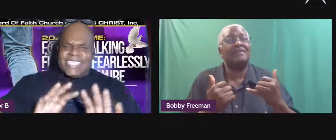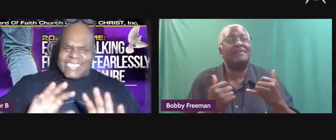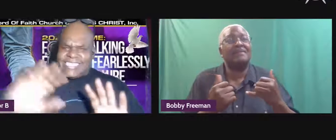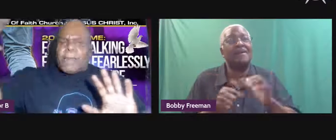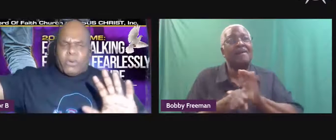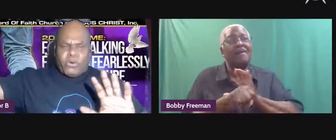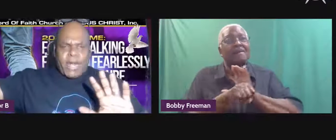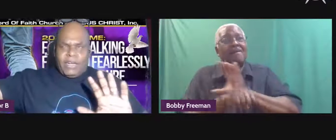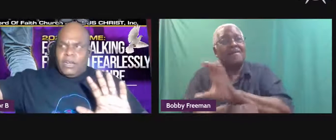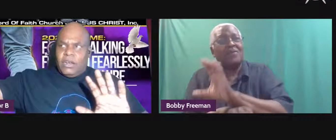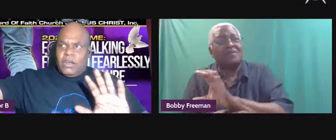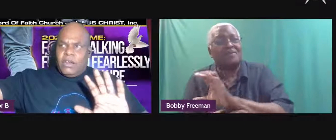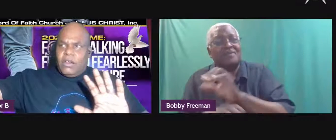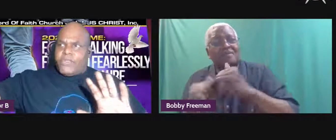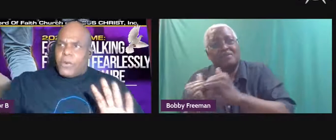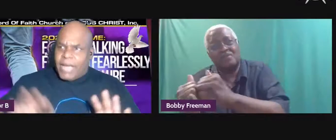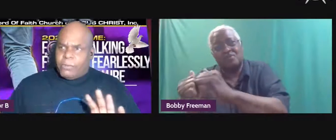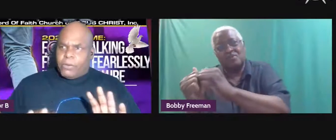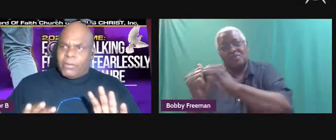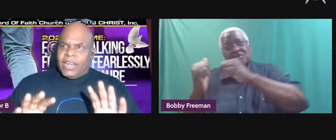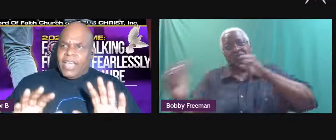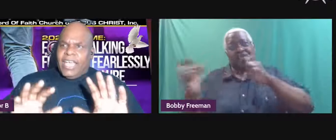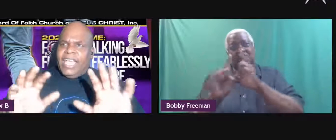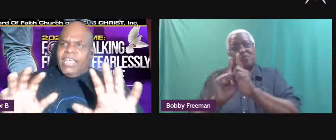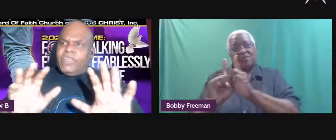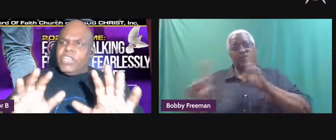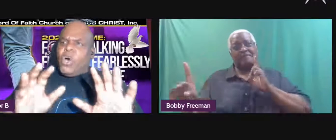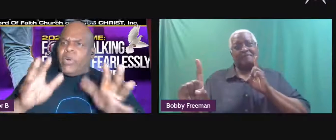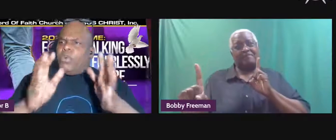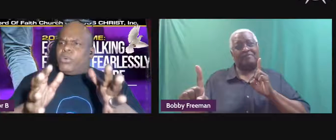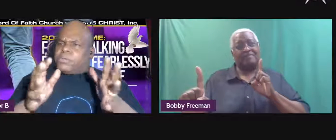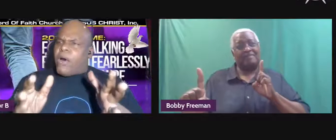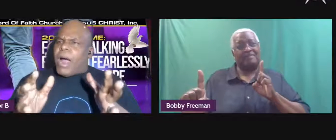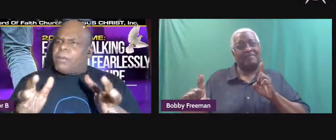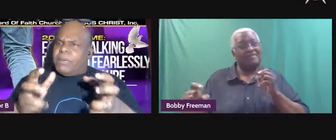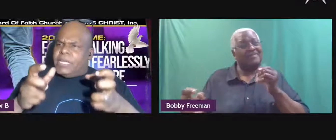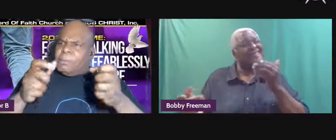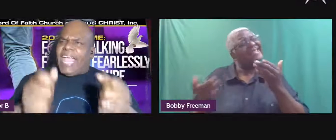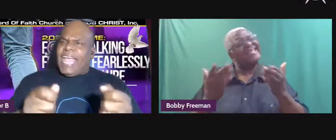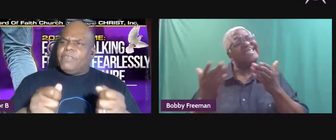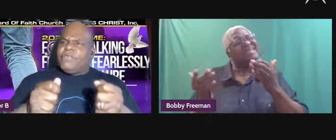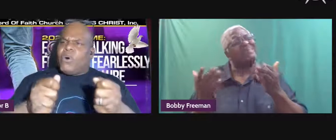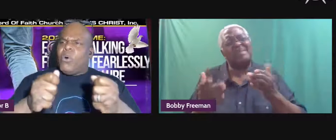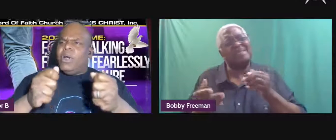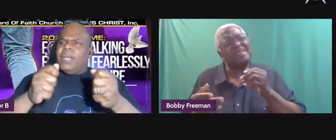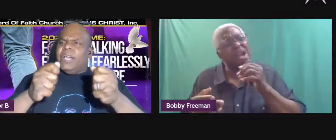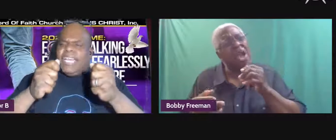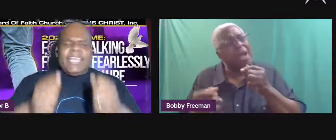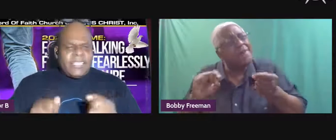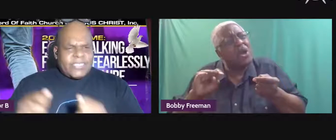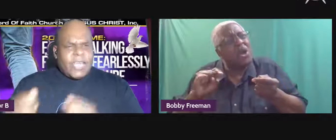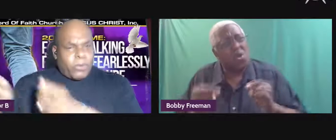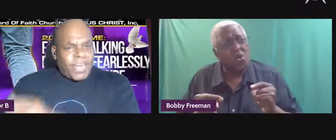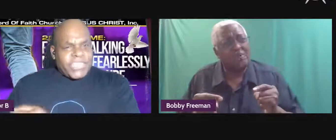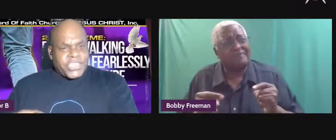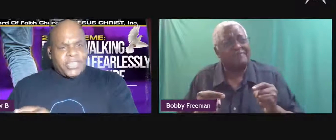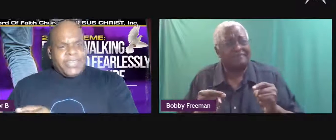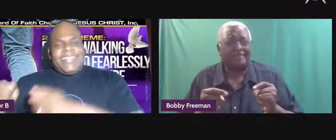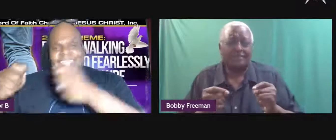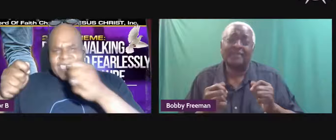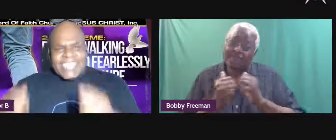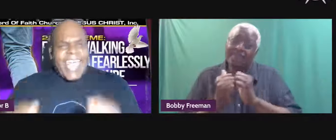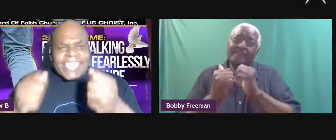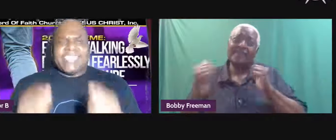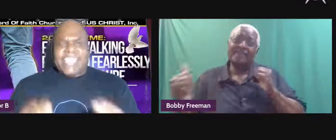forced to separate from Abram. And even though it was probably painful in the